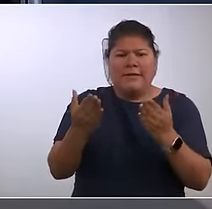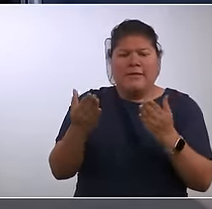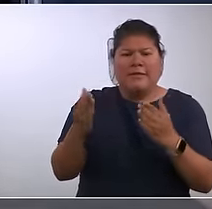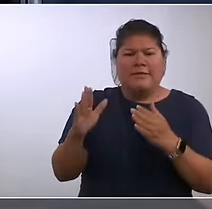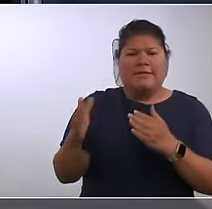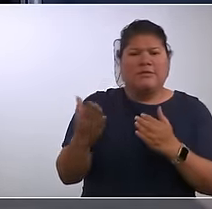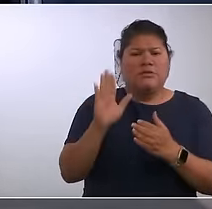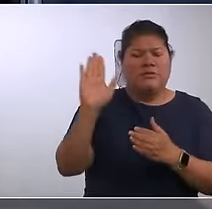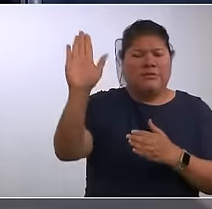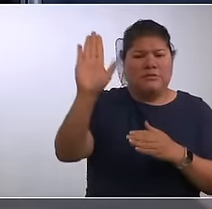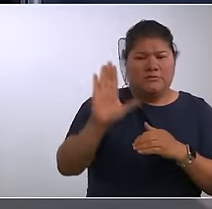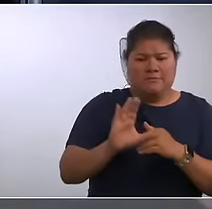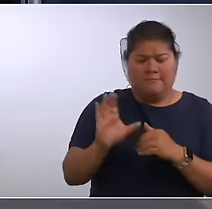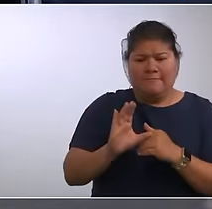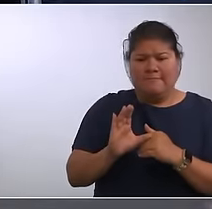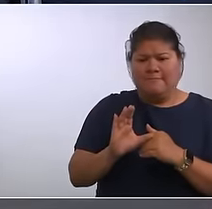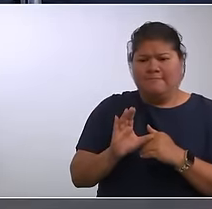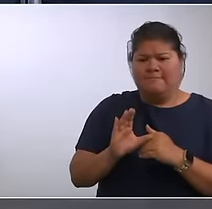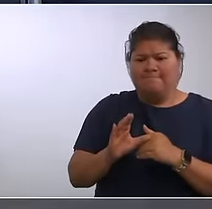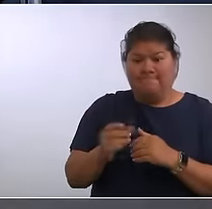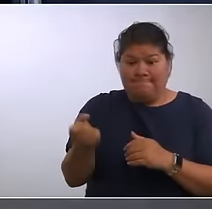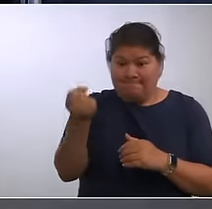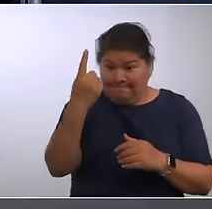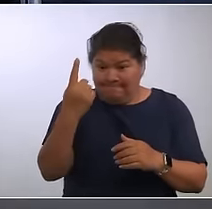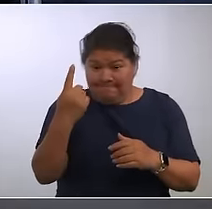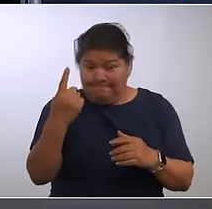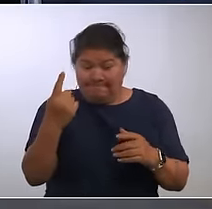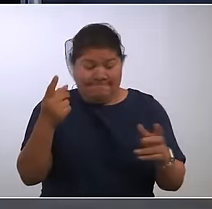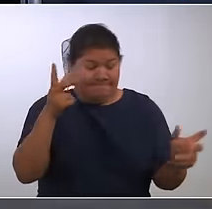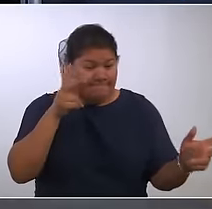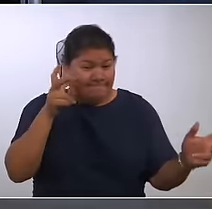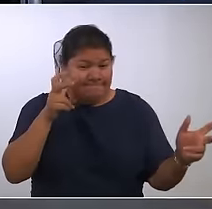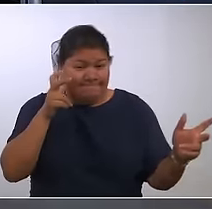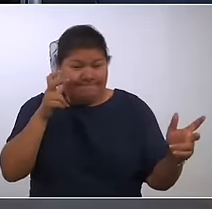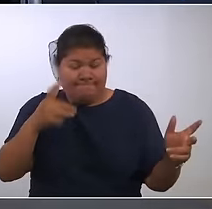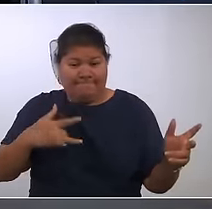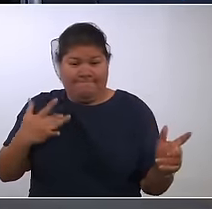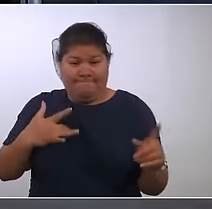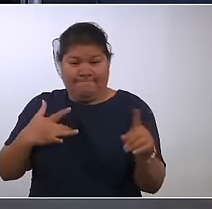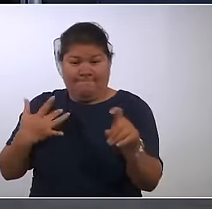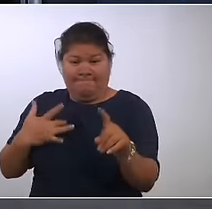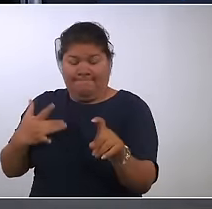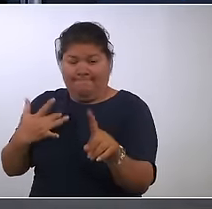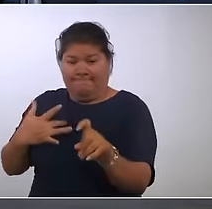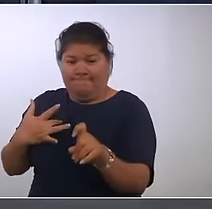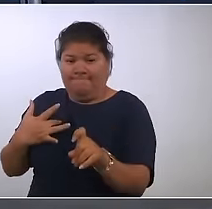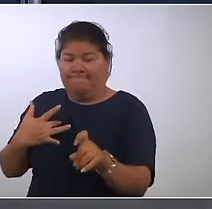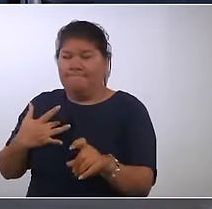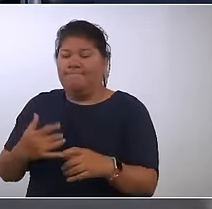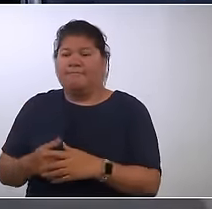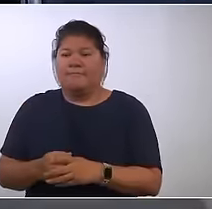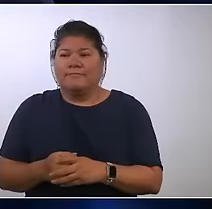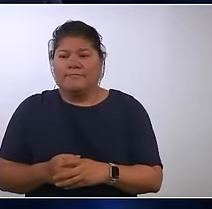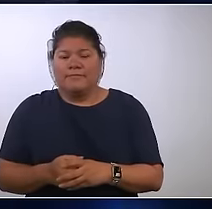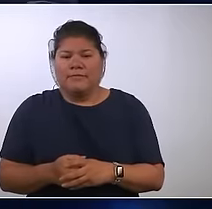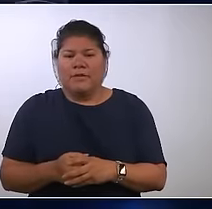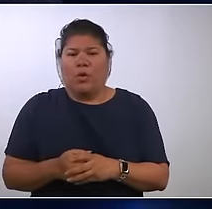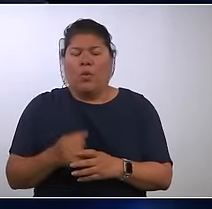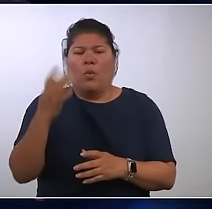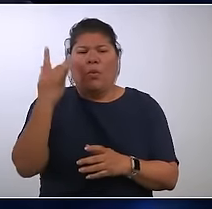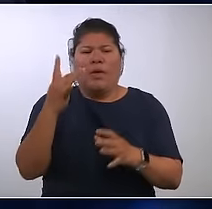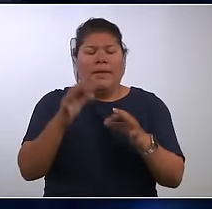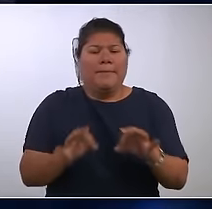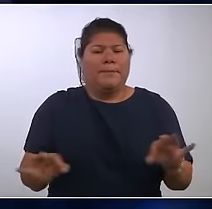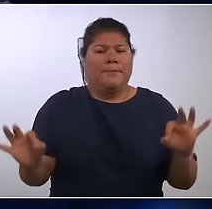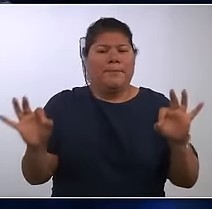to communicate something to his church. ¿Le escuchan? Do you hear it? ¿Le escuchan? Do you hear him? Porque lo más importante